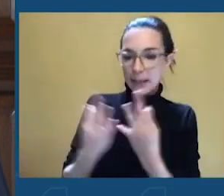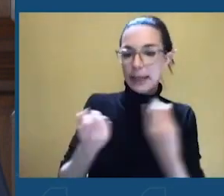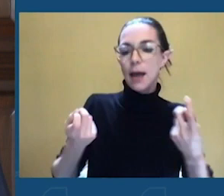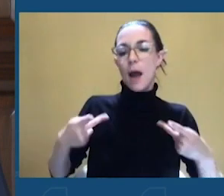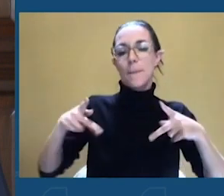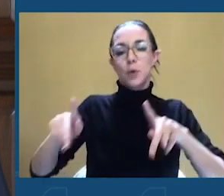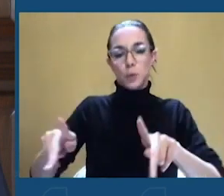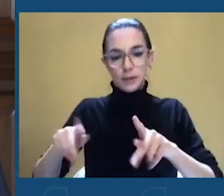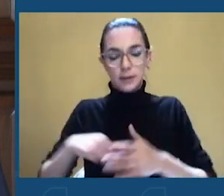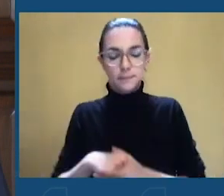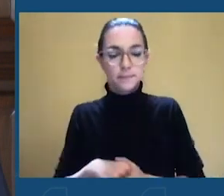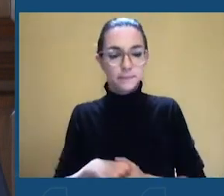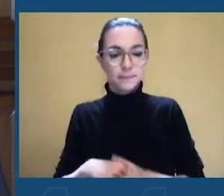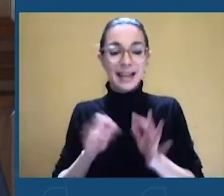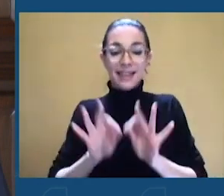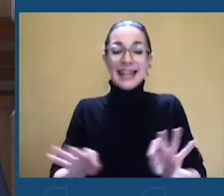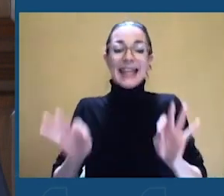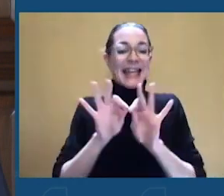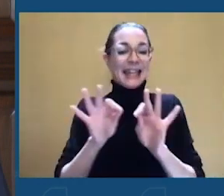The key is to listen